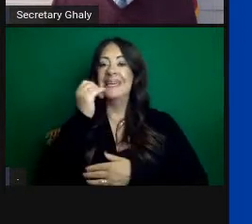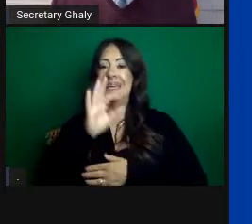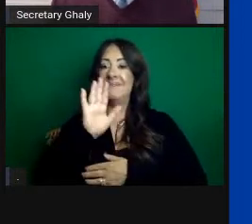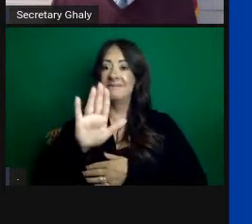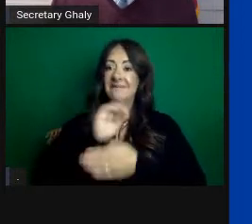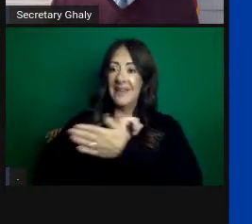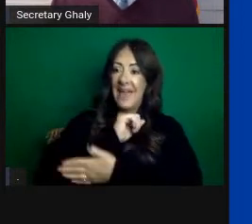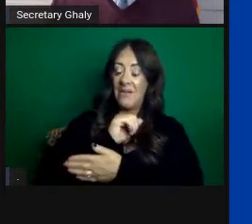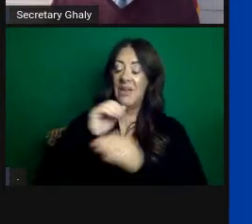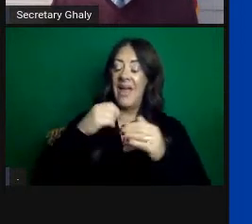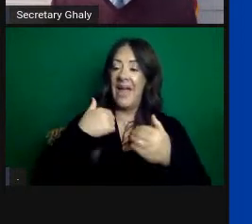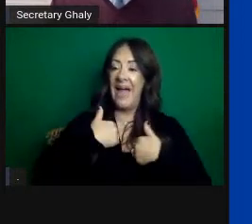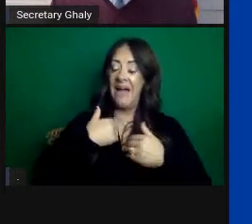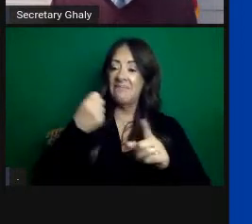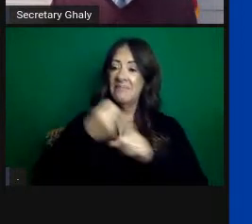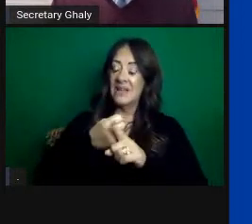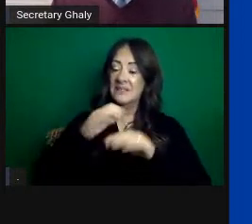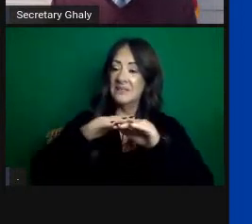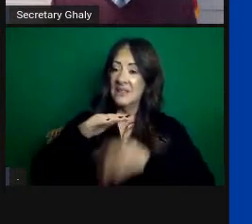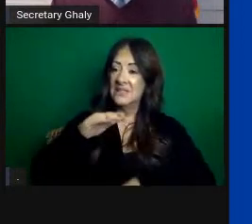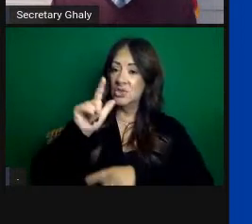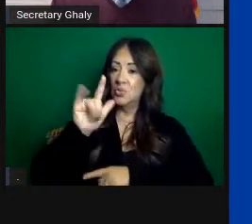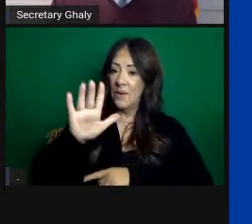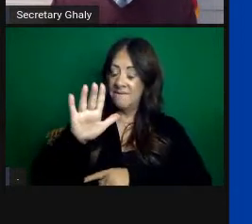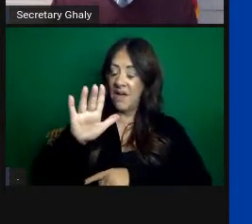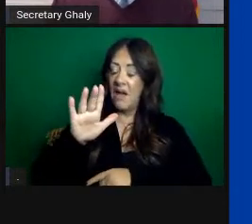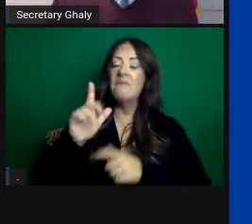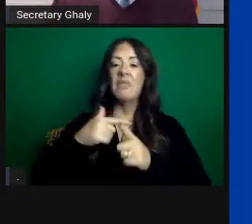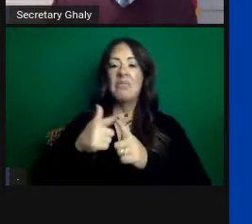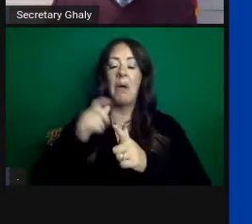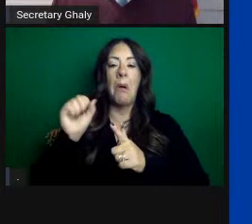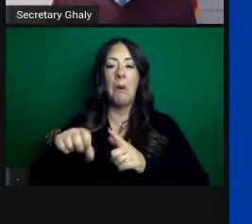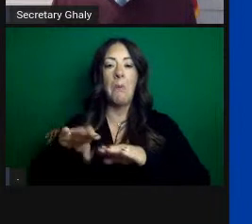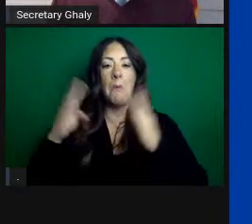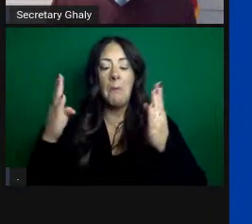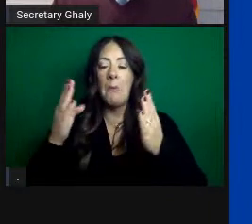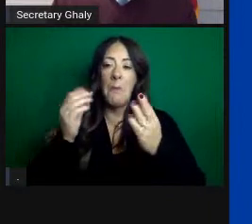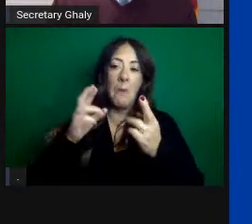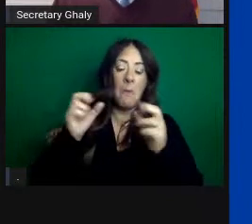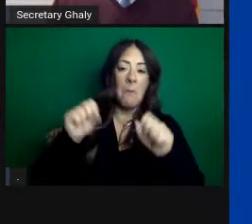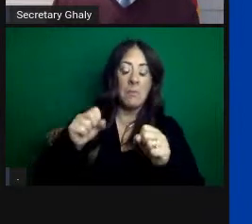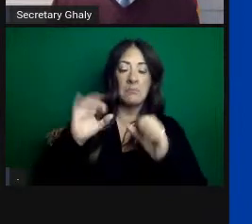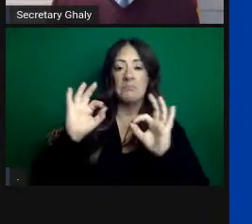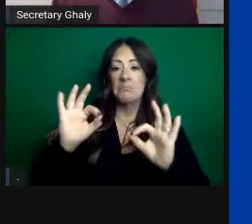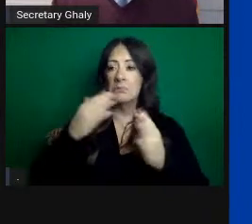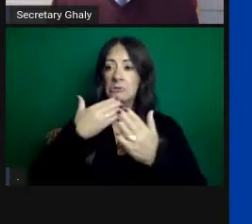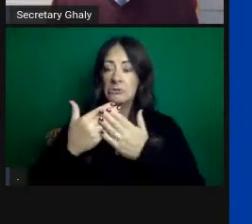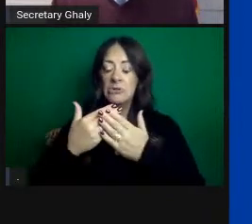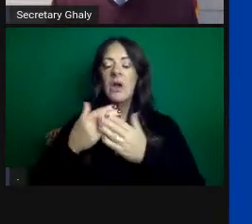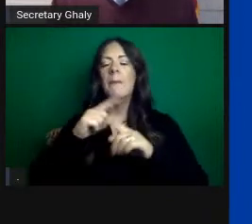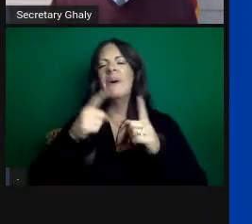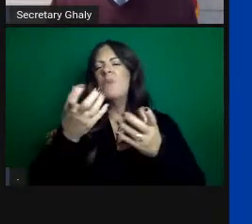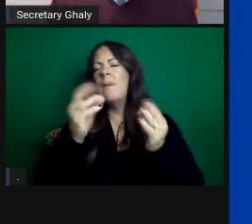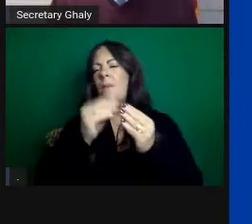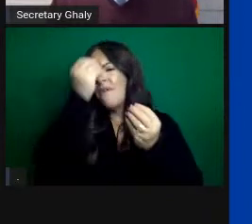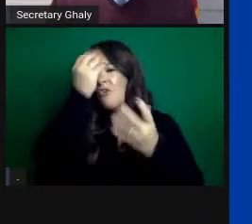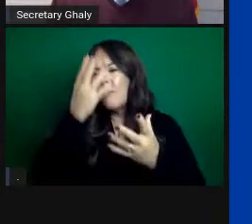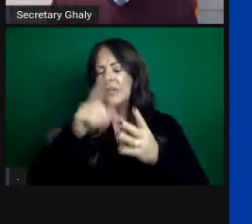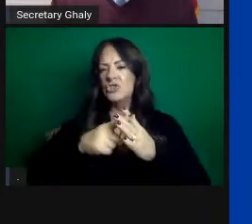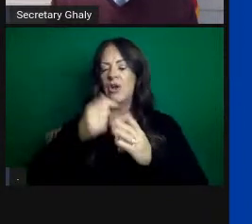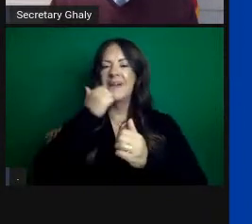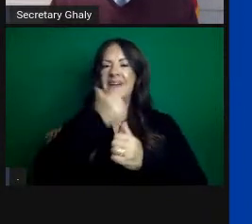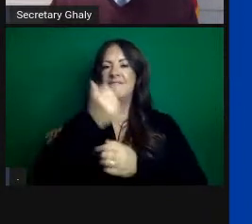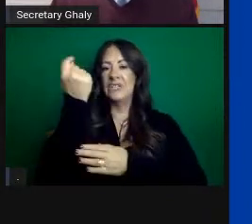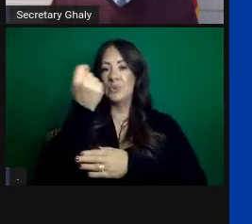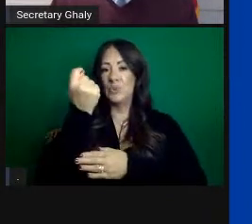than 25. We will periodically update this, but remember, all of this information can be found starting on Tuesday each